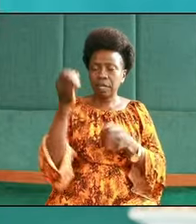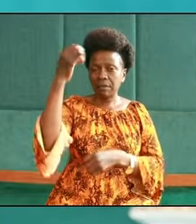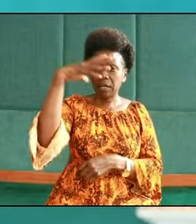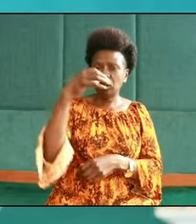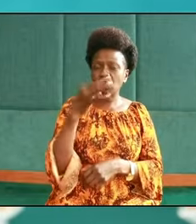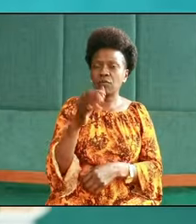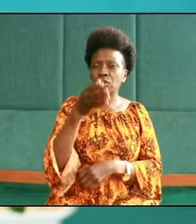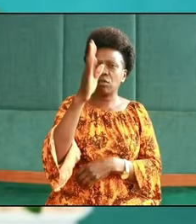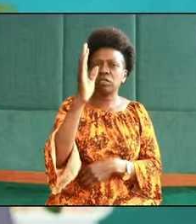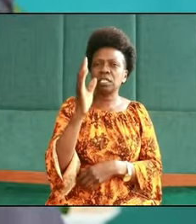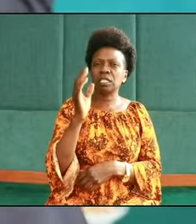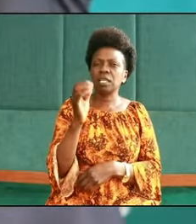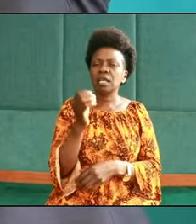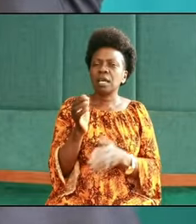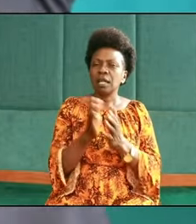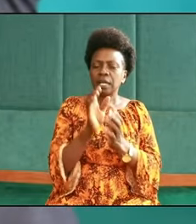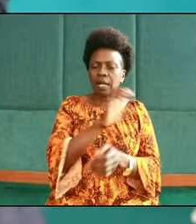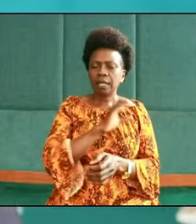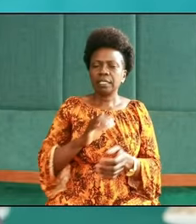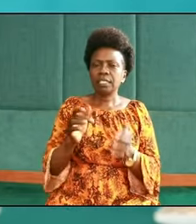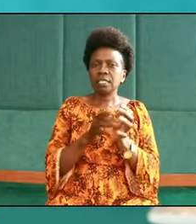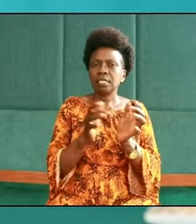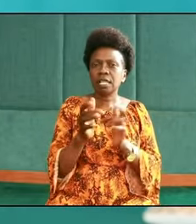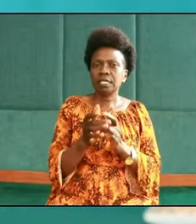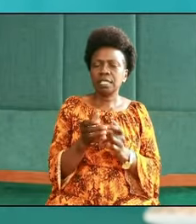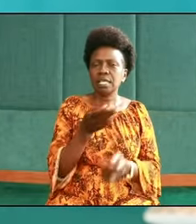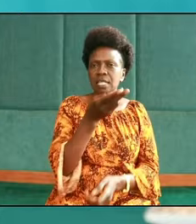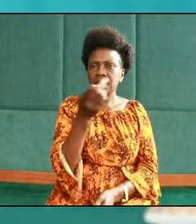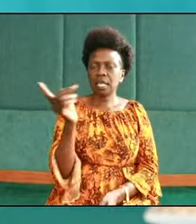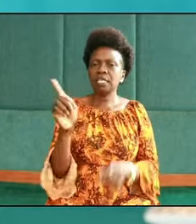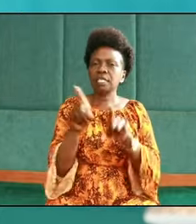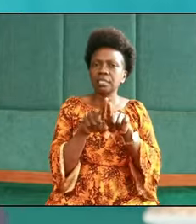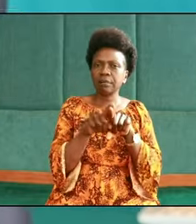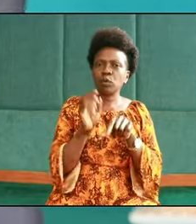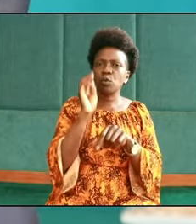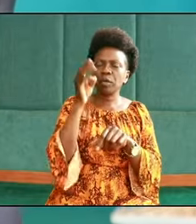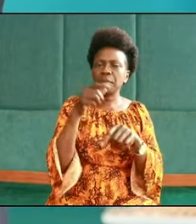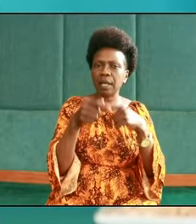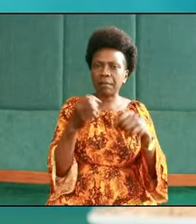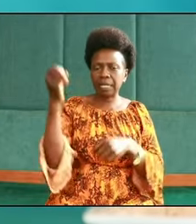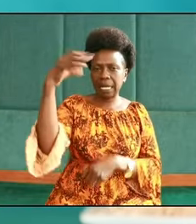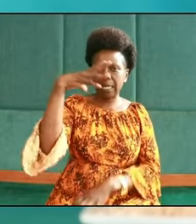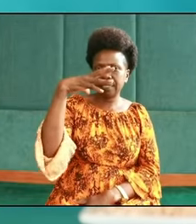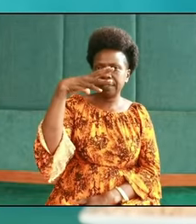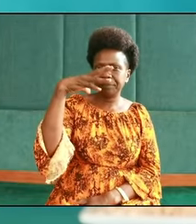revelation of God's love in Christ Jesus, they too shall become the